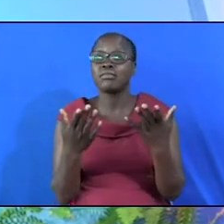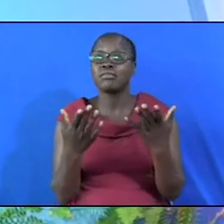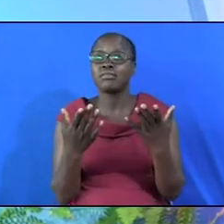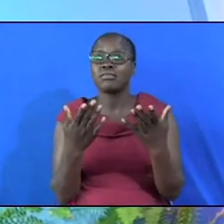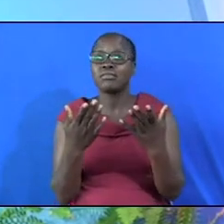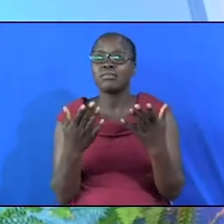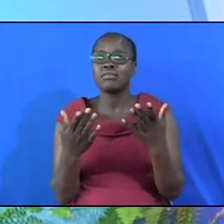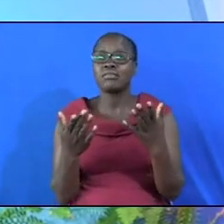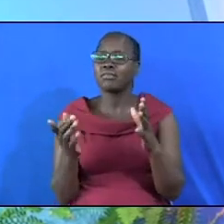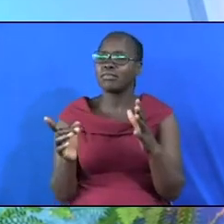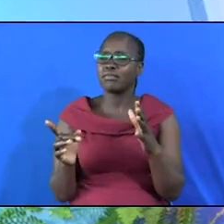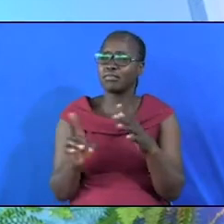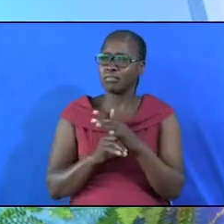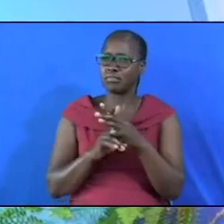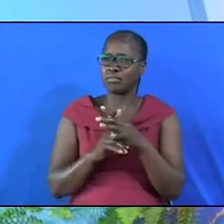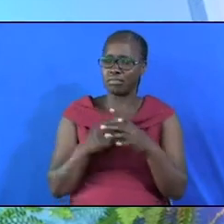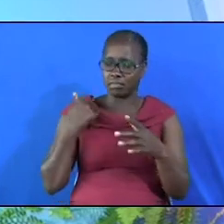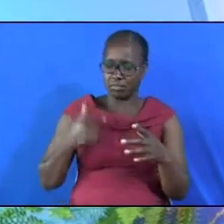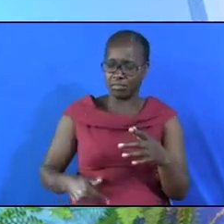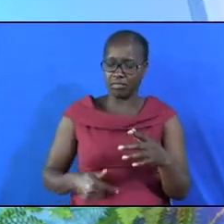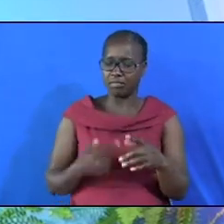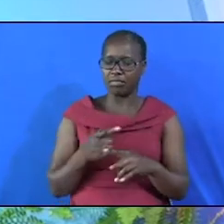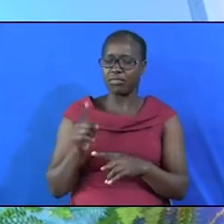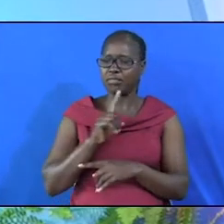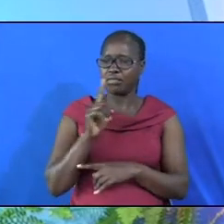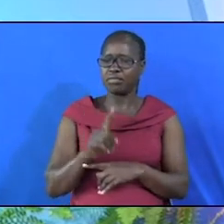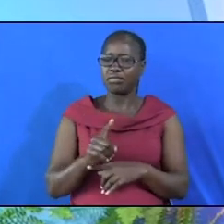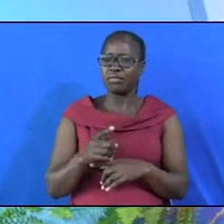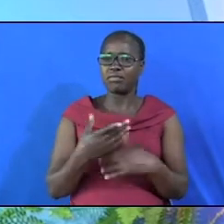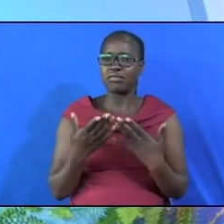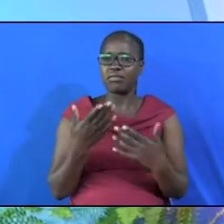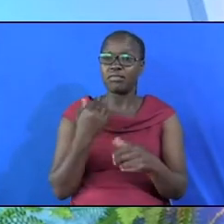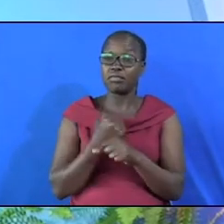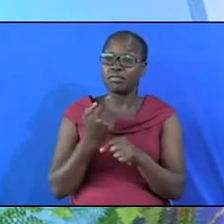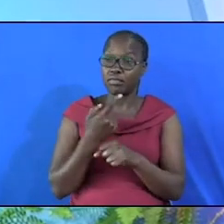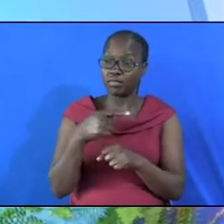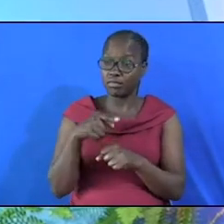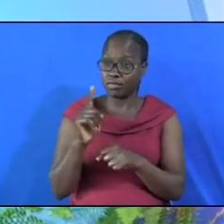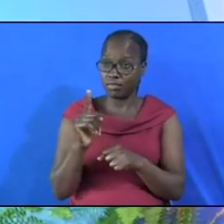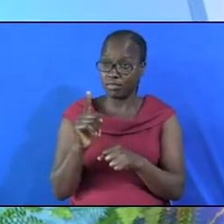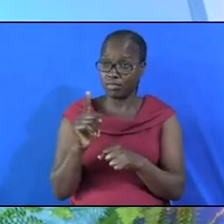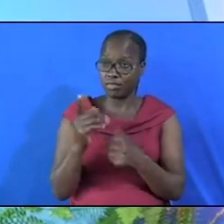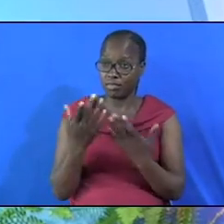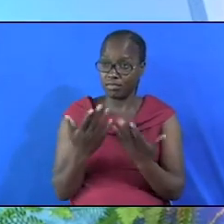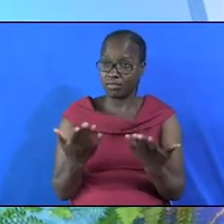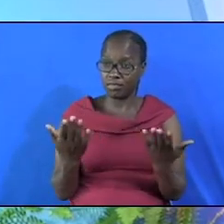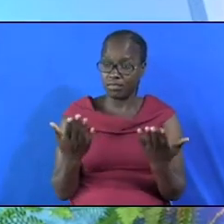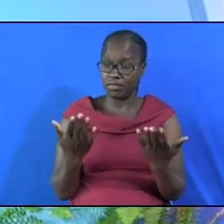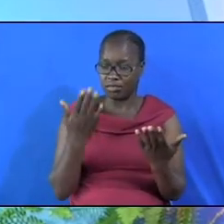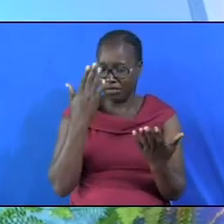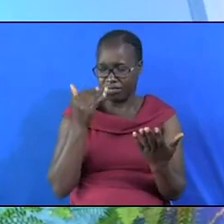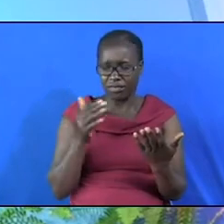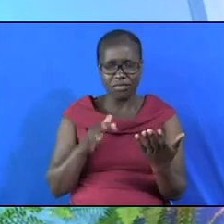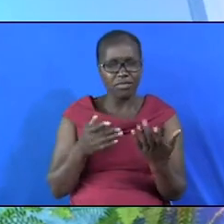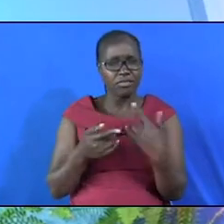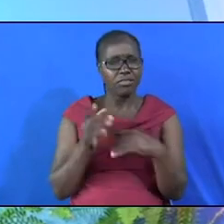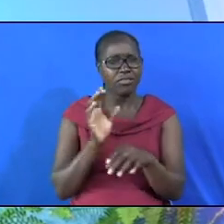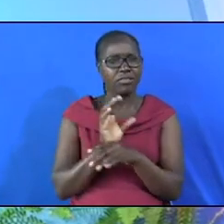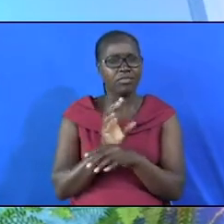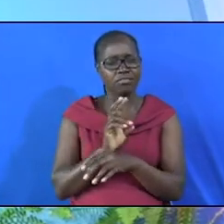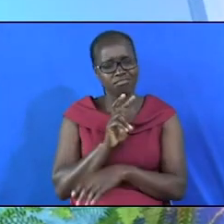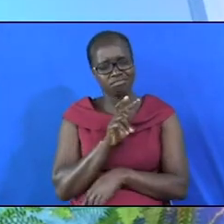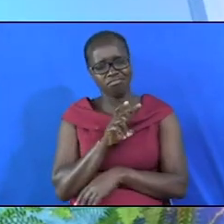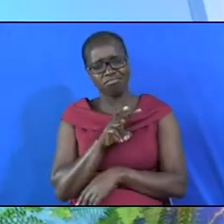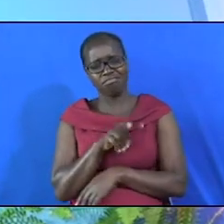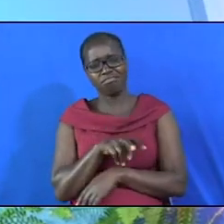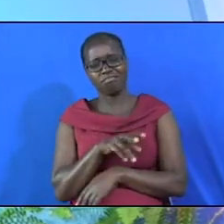you appear in your suit. The question is, how do you treat your wife at home? Because women come to church looking down.